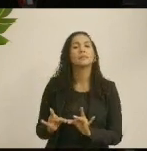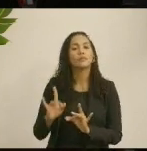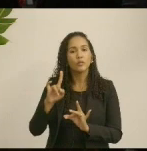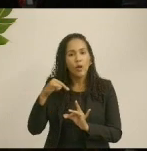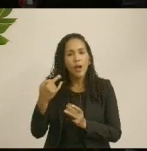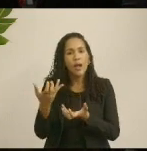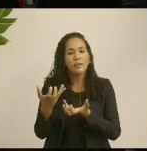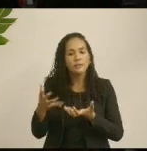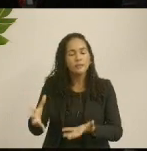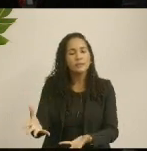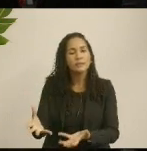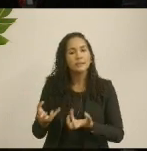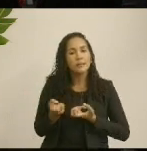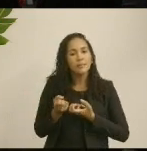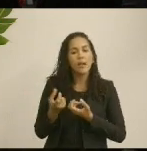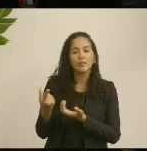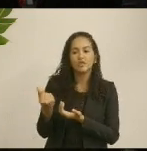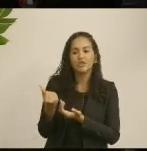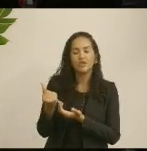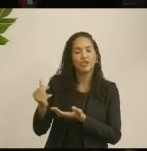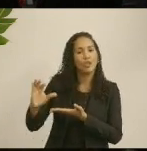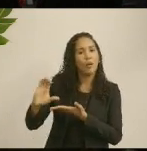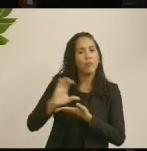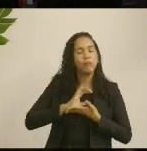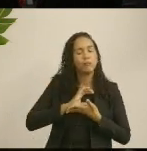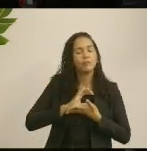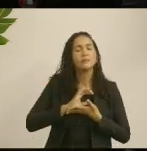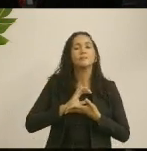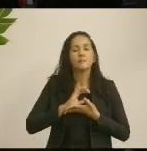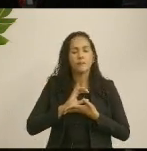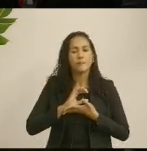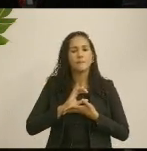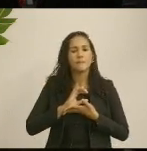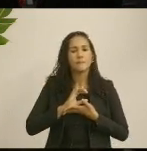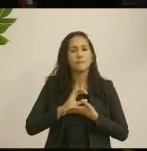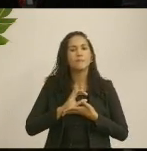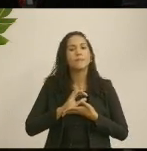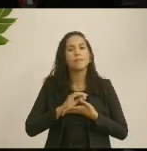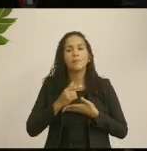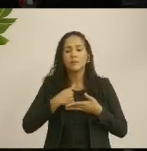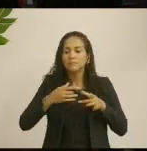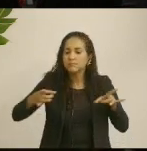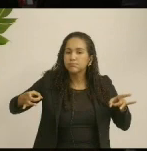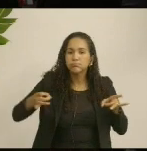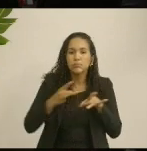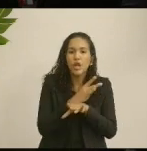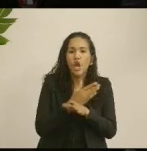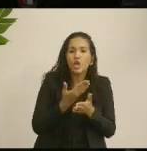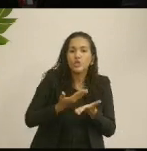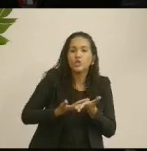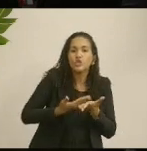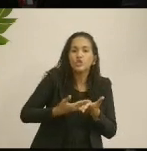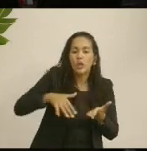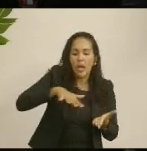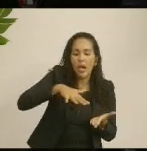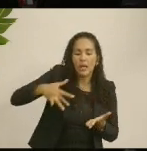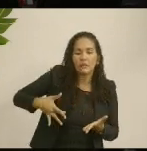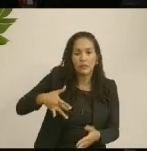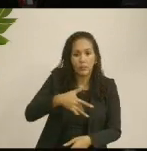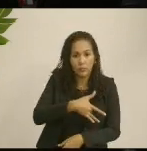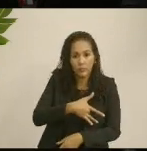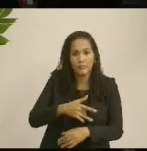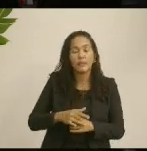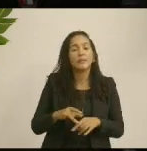the trials will be important. Production. We have also collaborated in the past